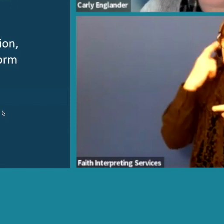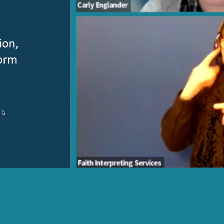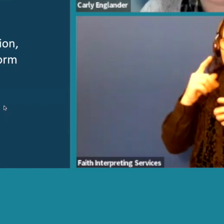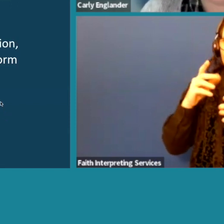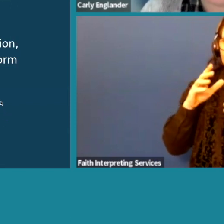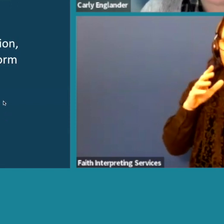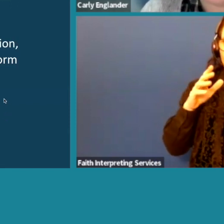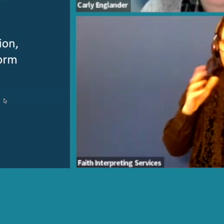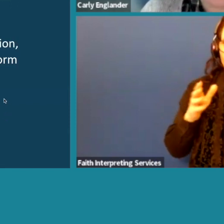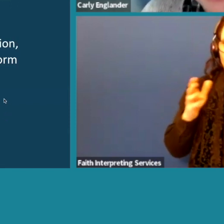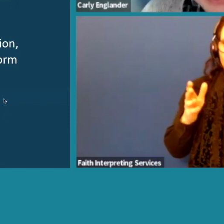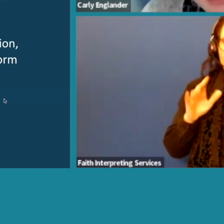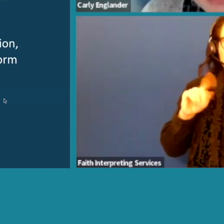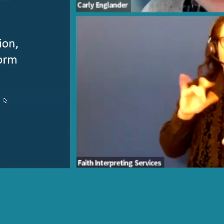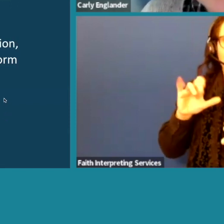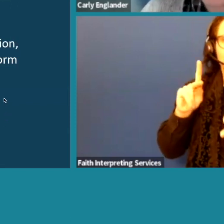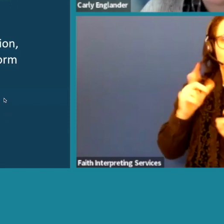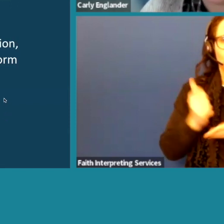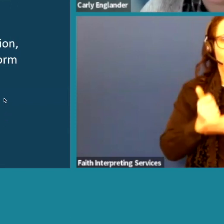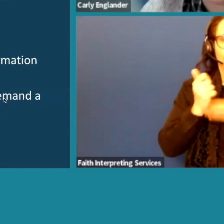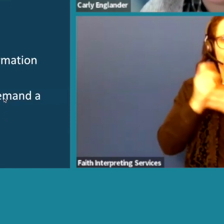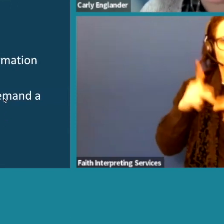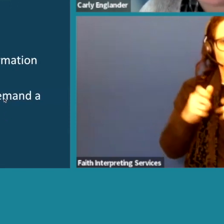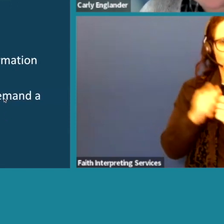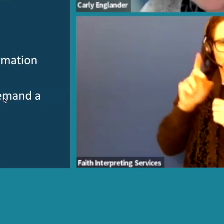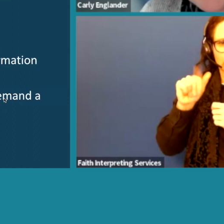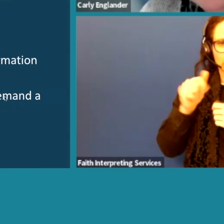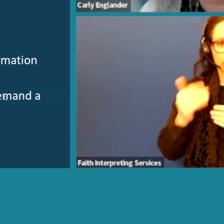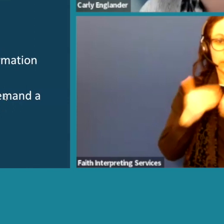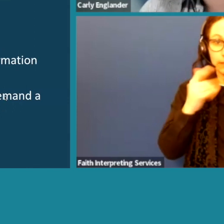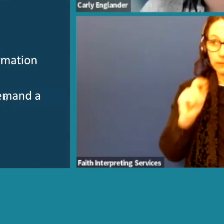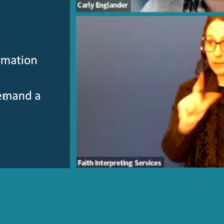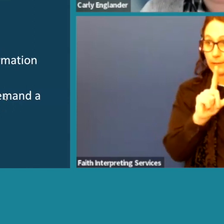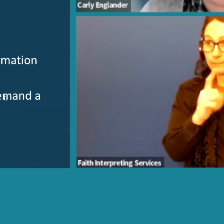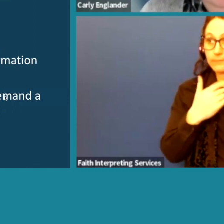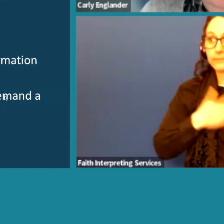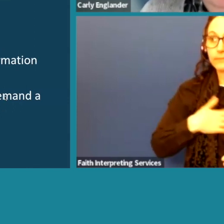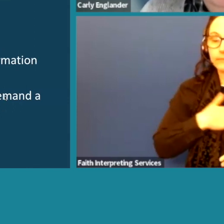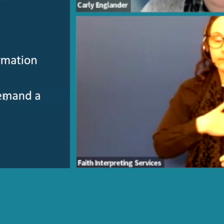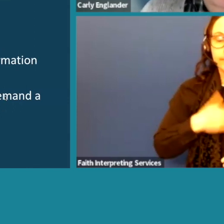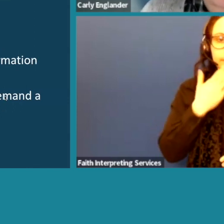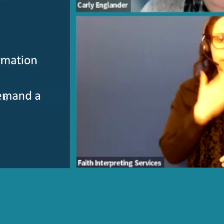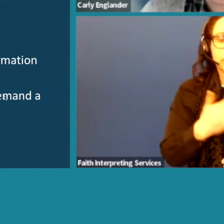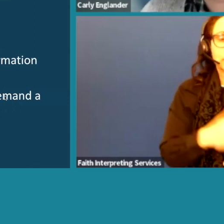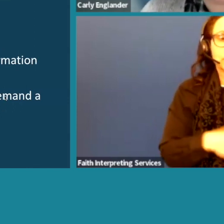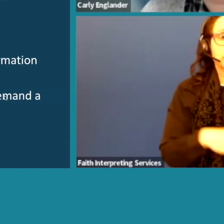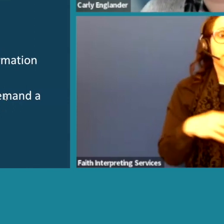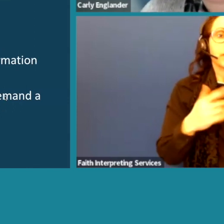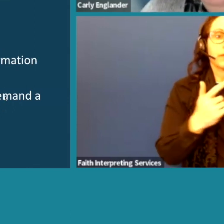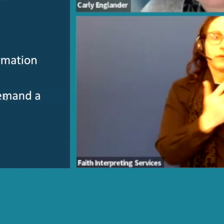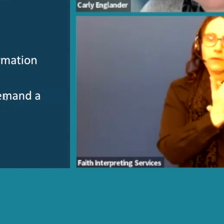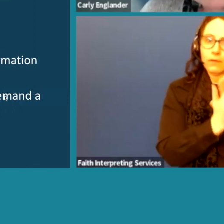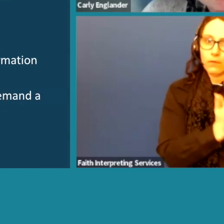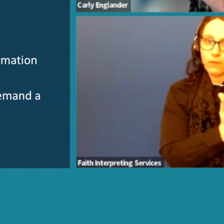a person with a disability. Next slide, please. Thank you. The laws,